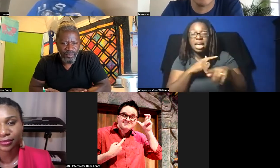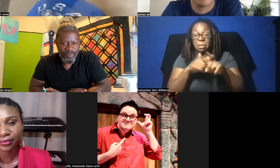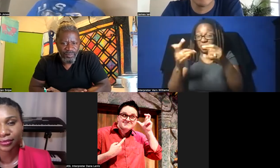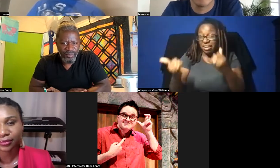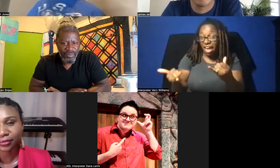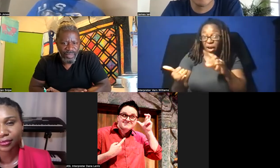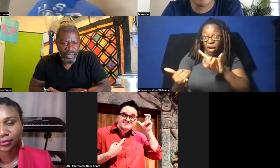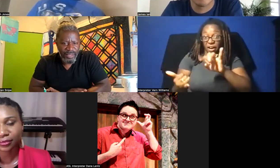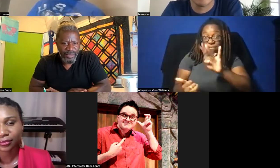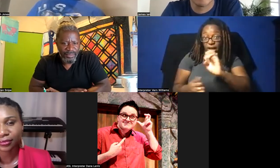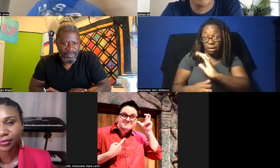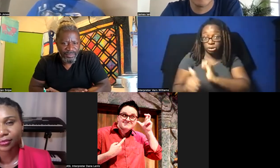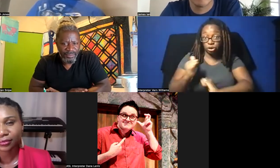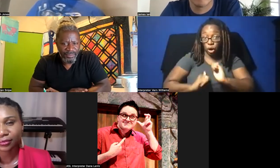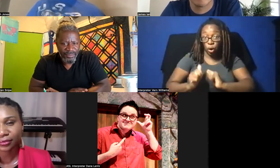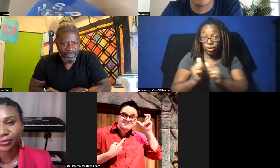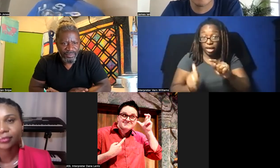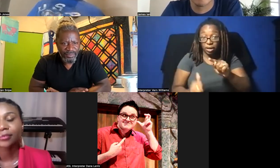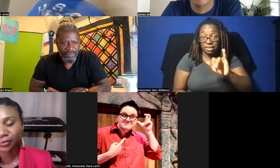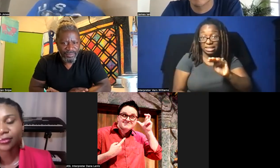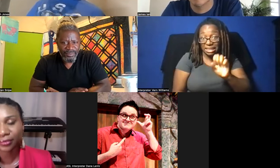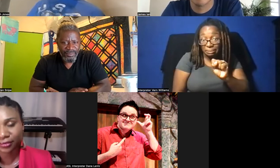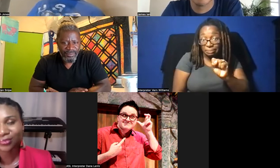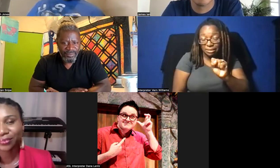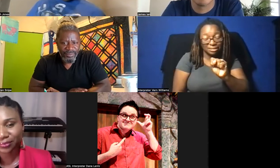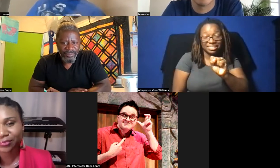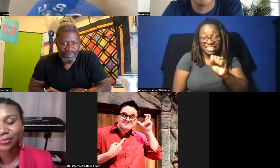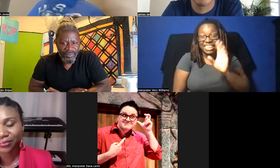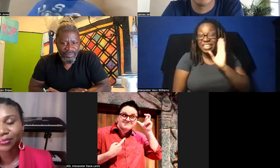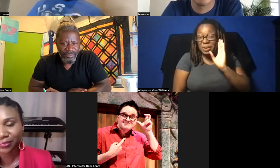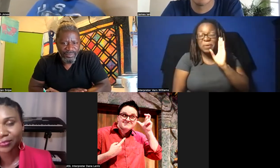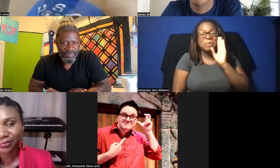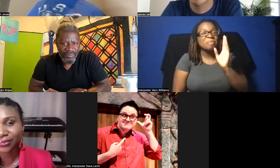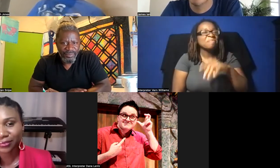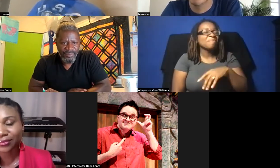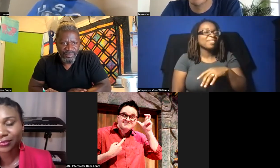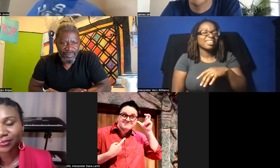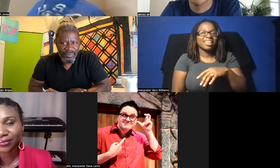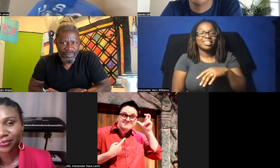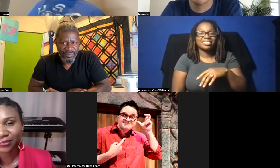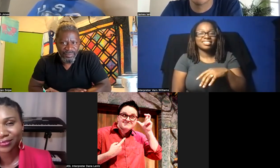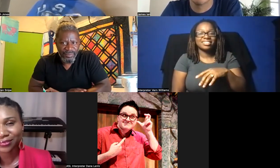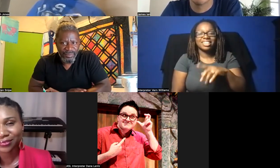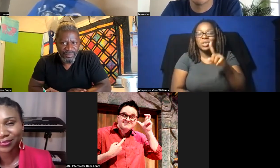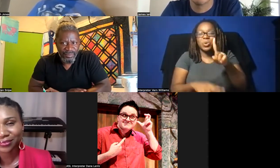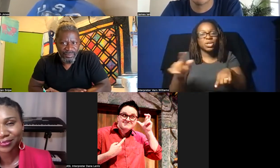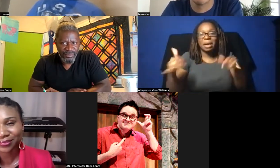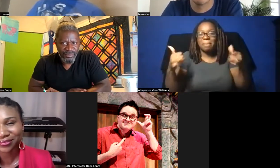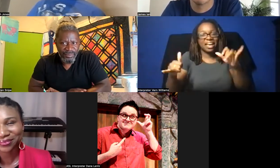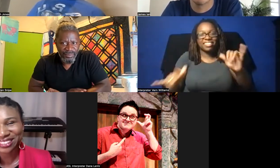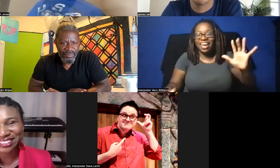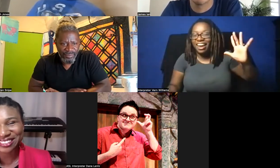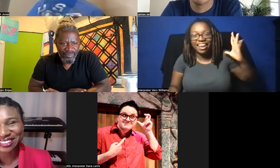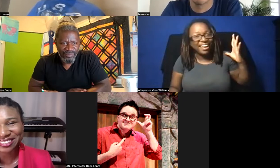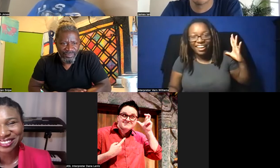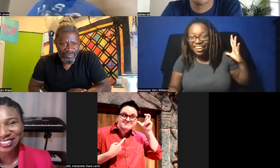playing Tim's. You know, like you couldn't play that back in the day. You know what I